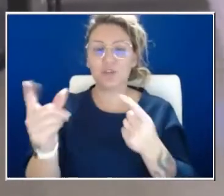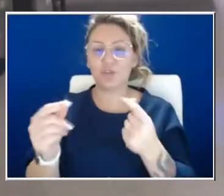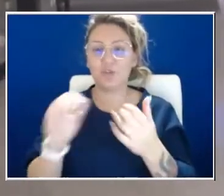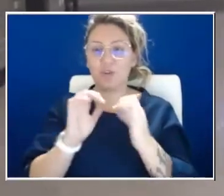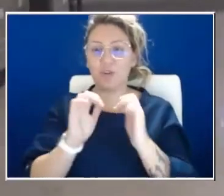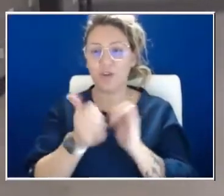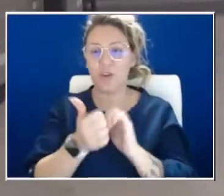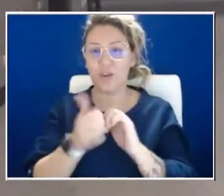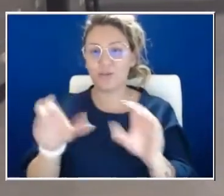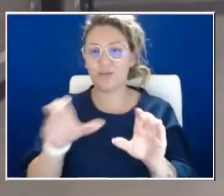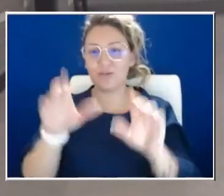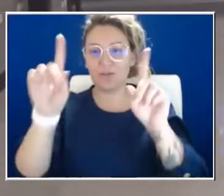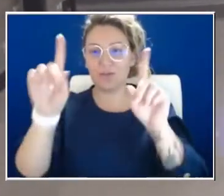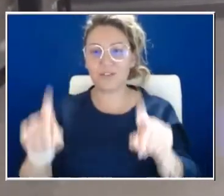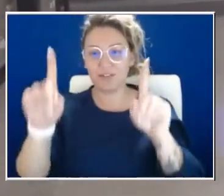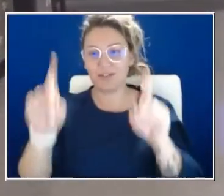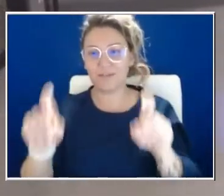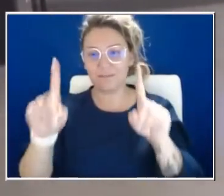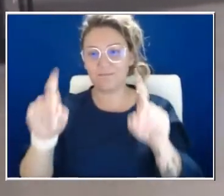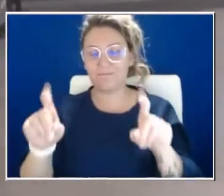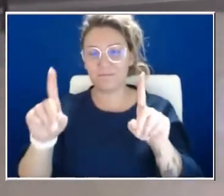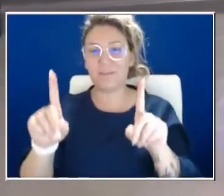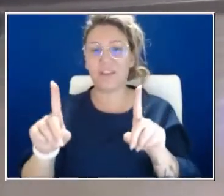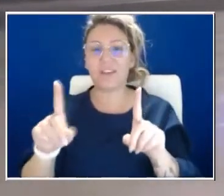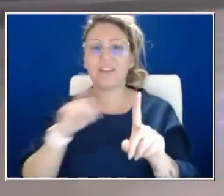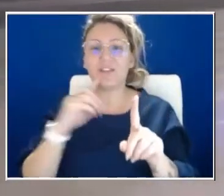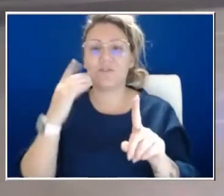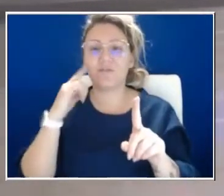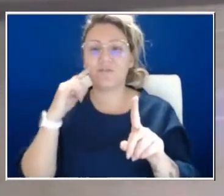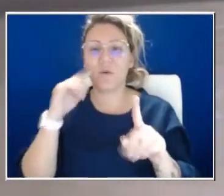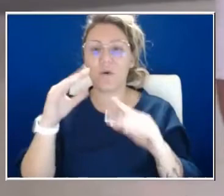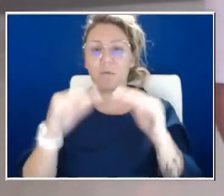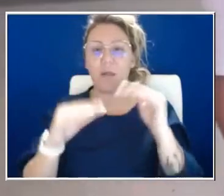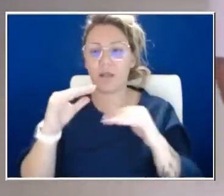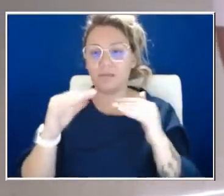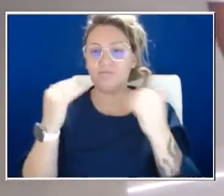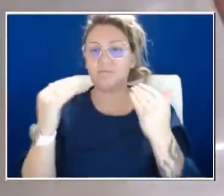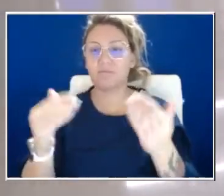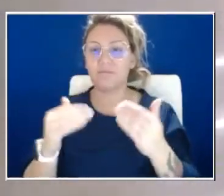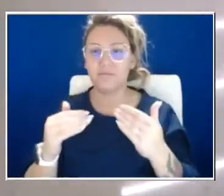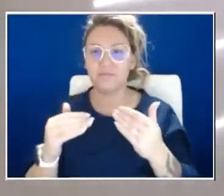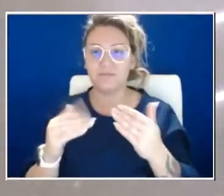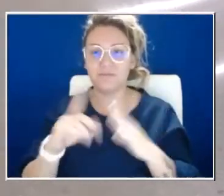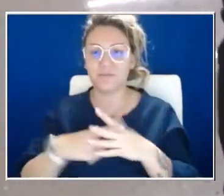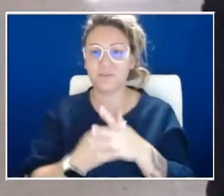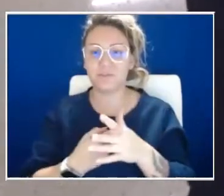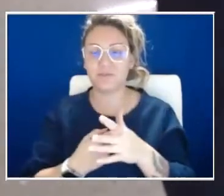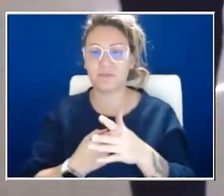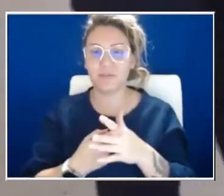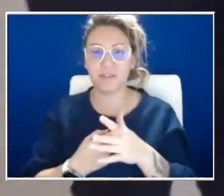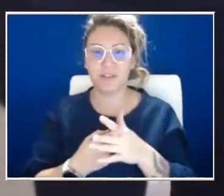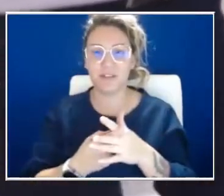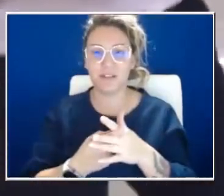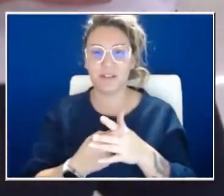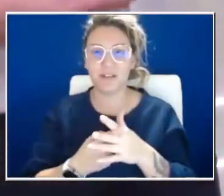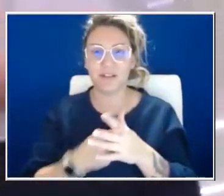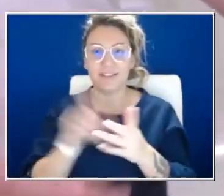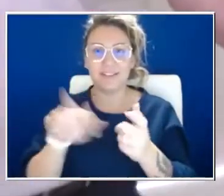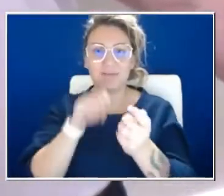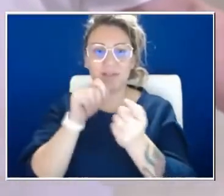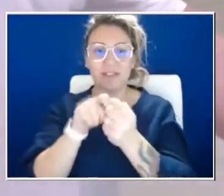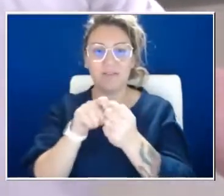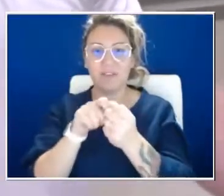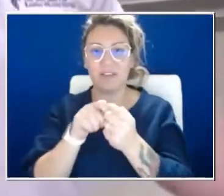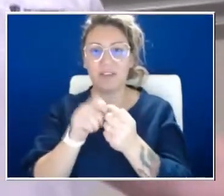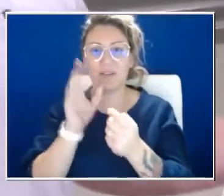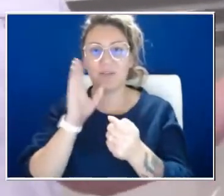test. So for balance testing specifically, it's going to go ahead and start. For balance testing specifically, he's going to do